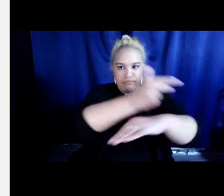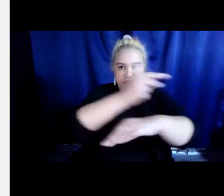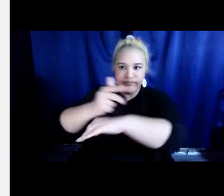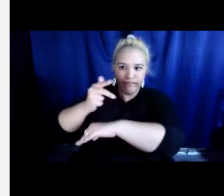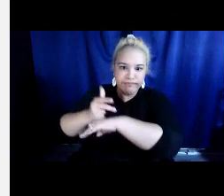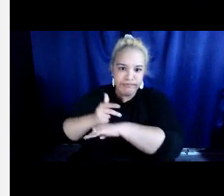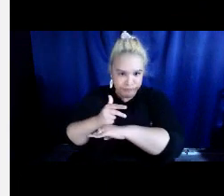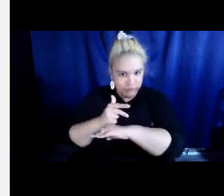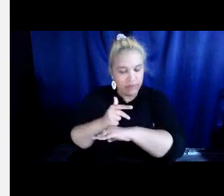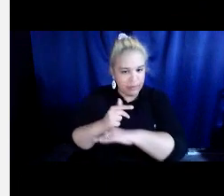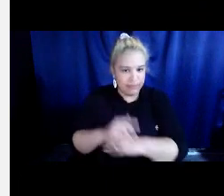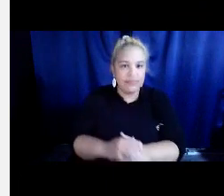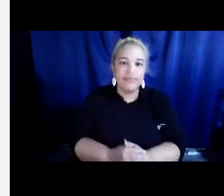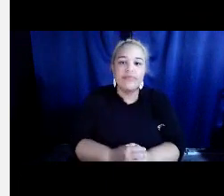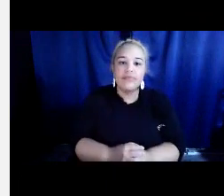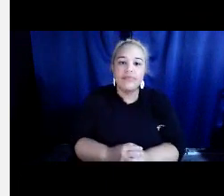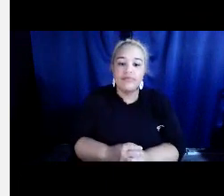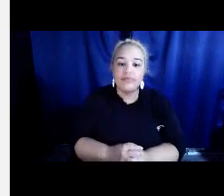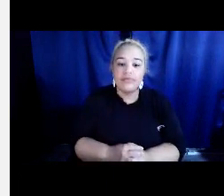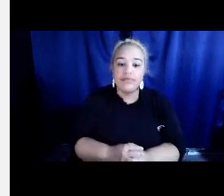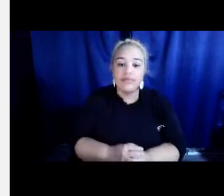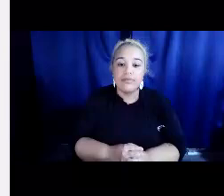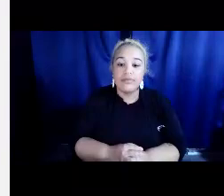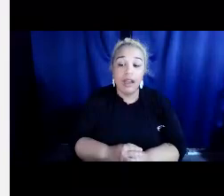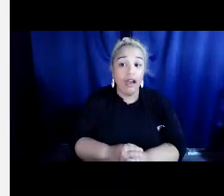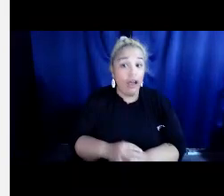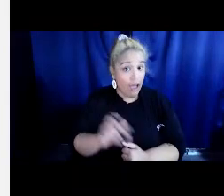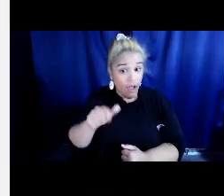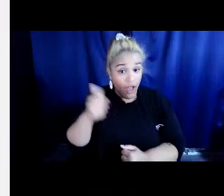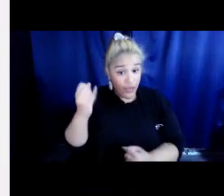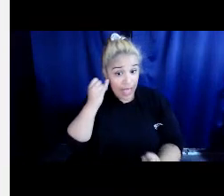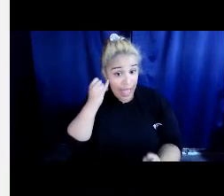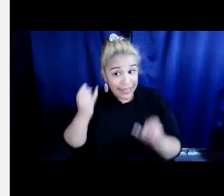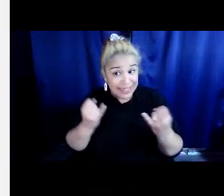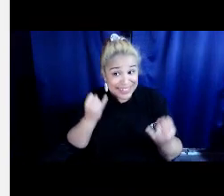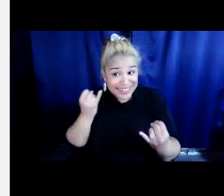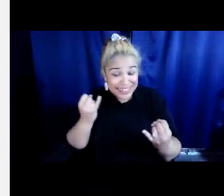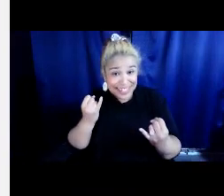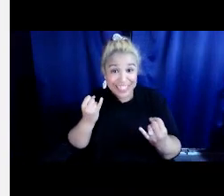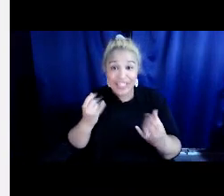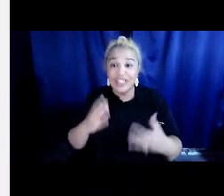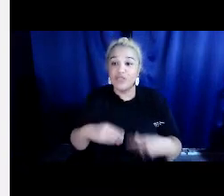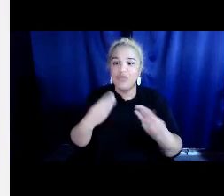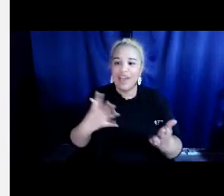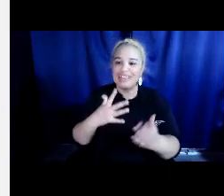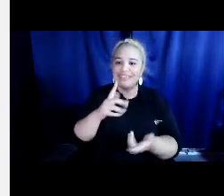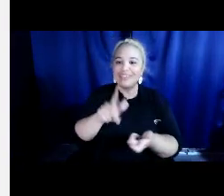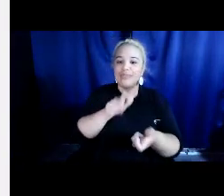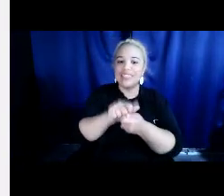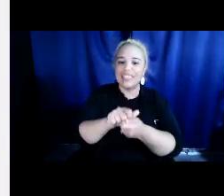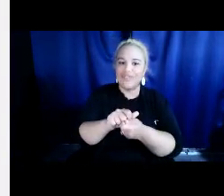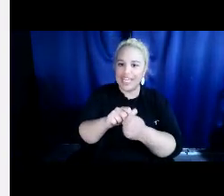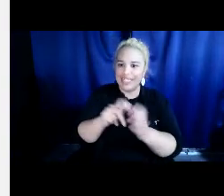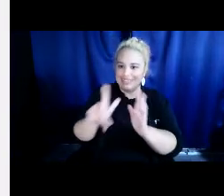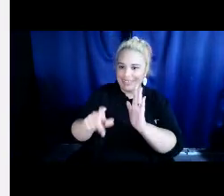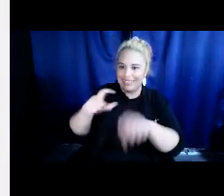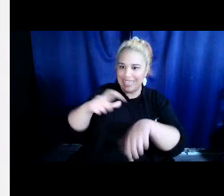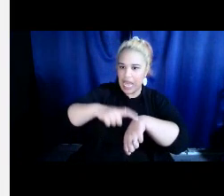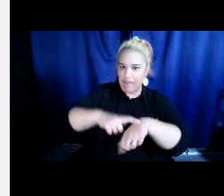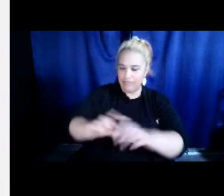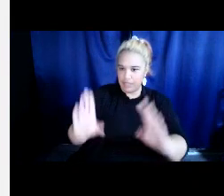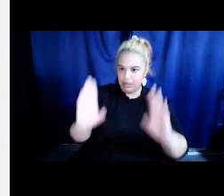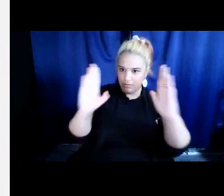Another way organizations empower individuals to manage their sensory needs is by offering sensory inclusive hours and events. These are set times